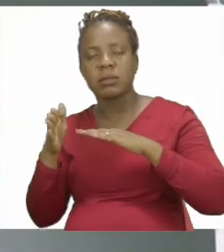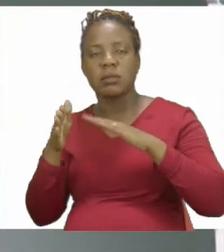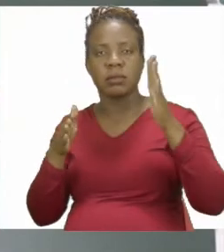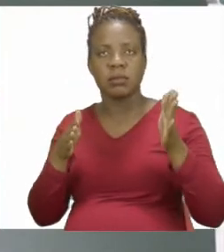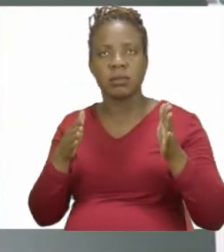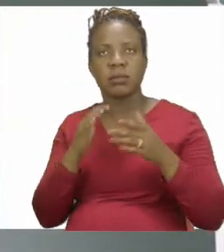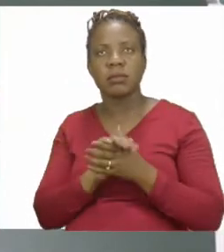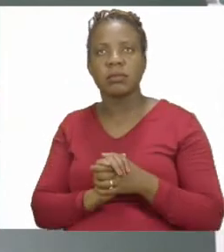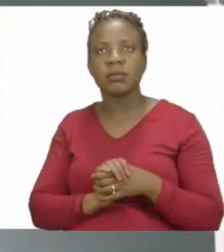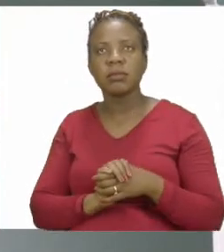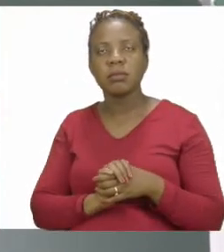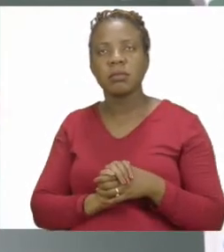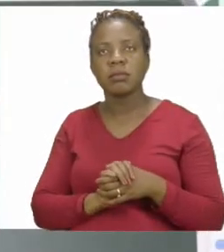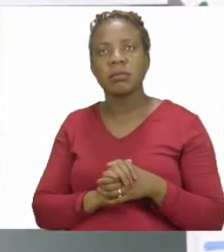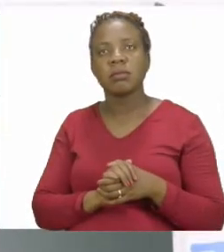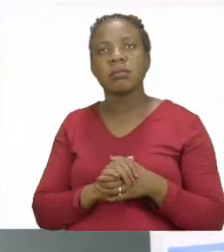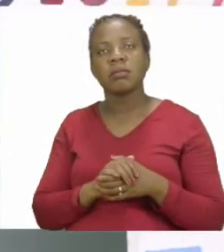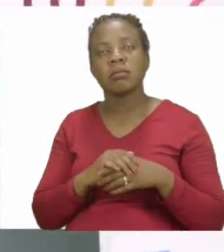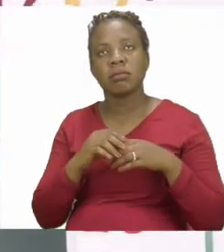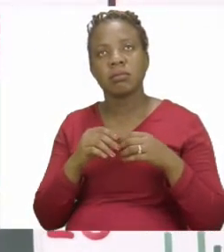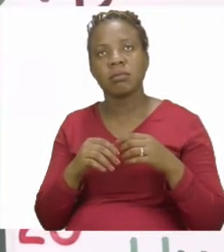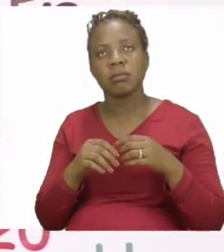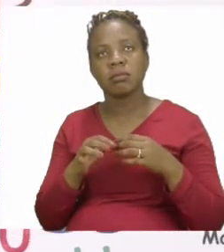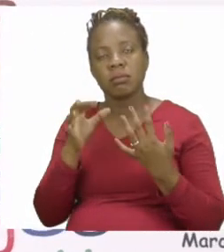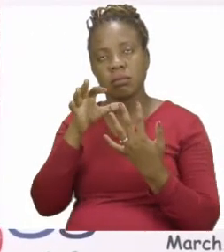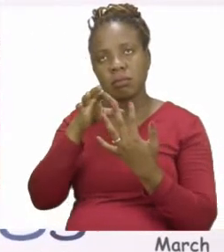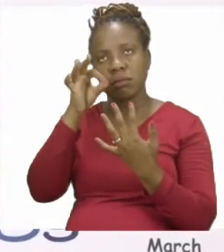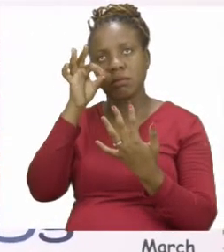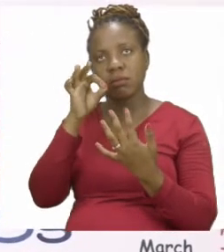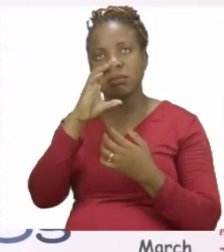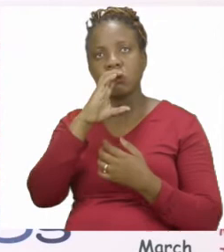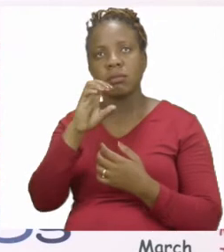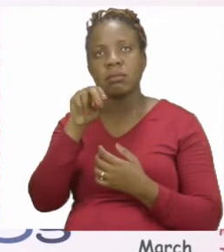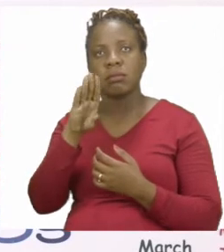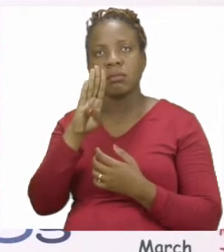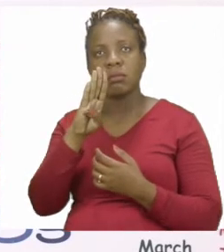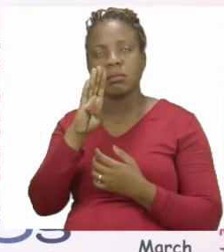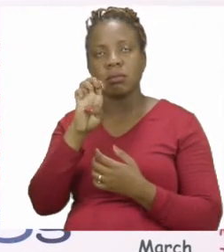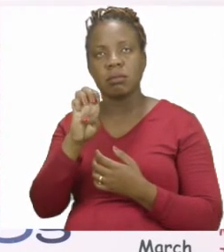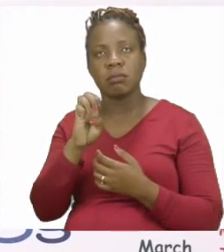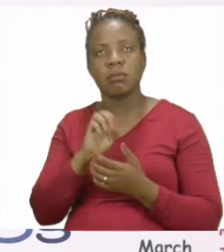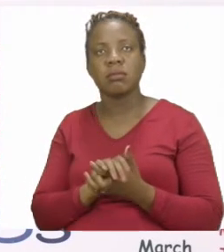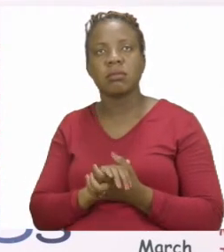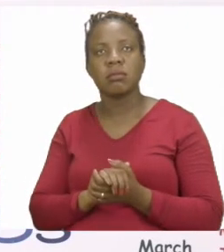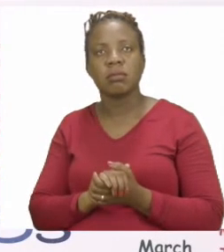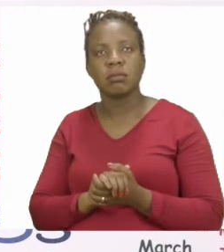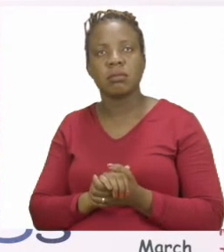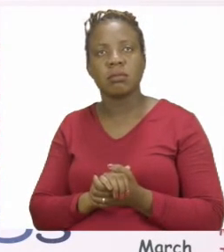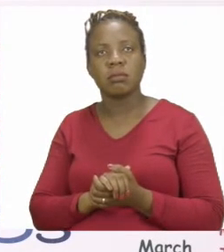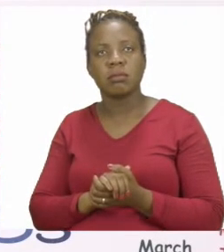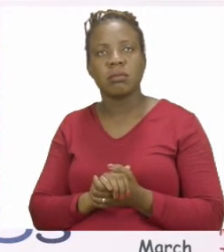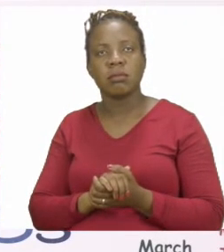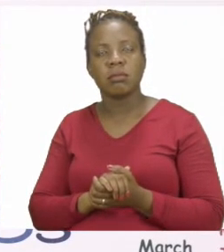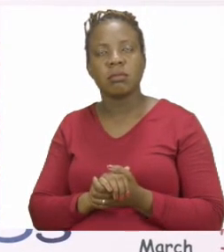chose a cube. Can you see my cube all the way over there? And